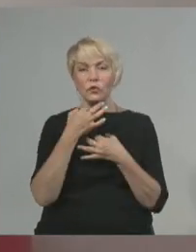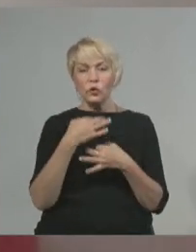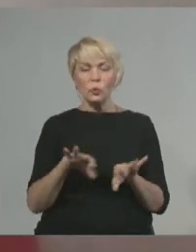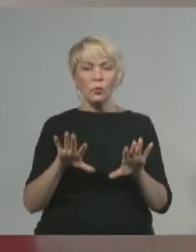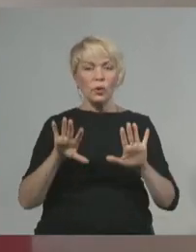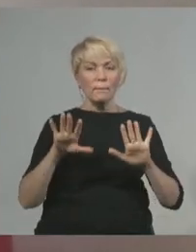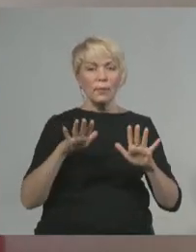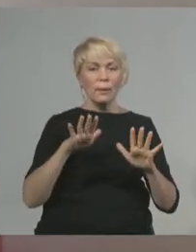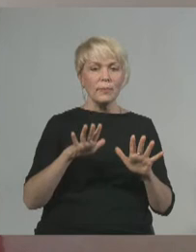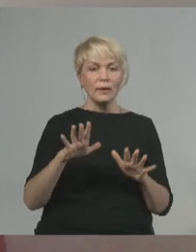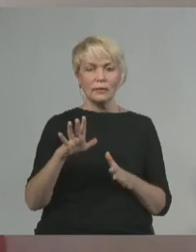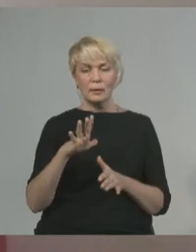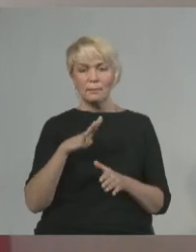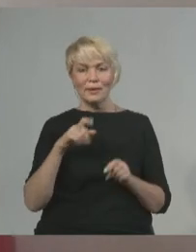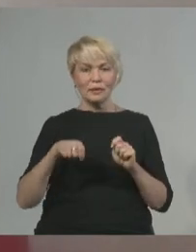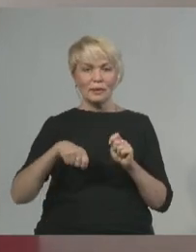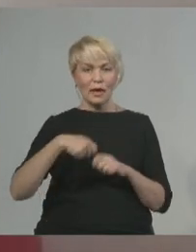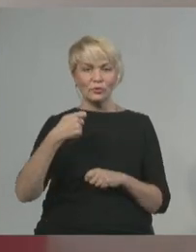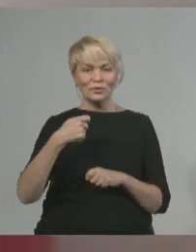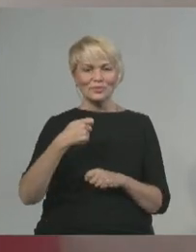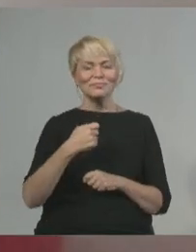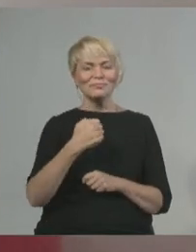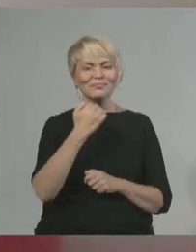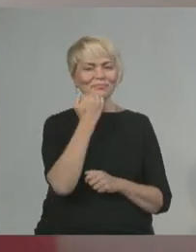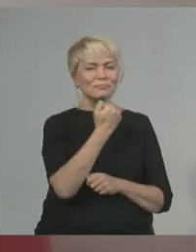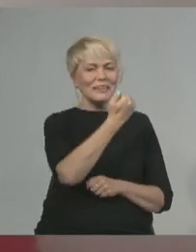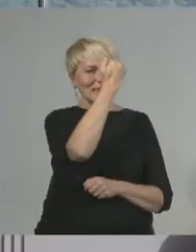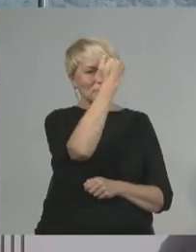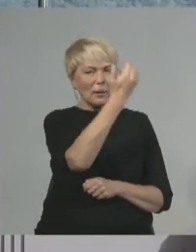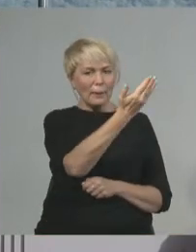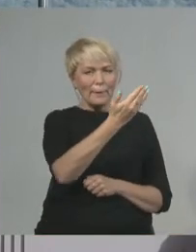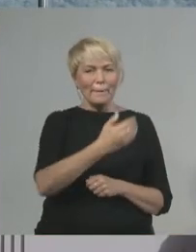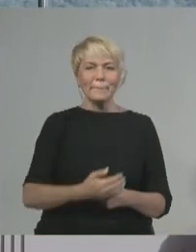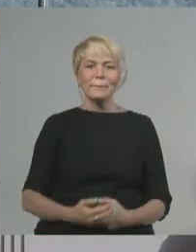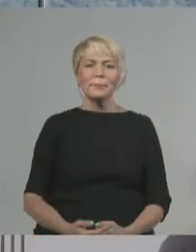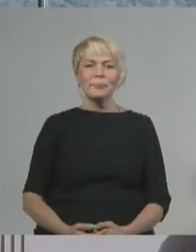can be violated at any moment thank you